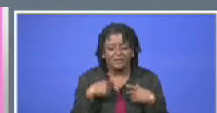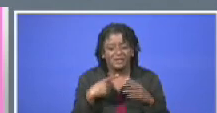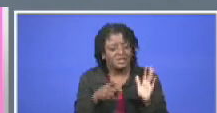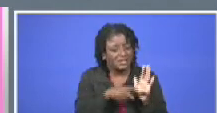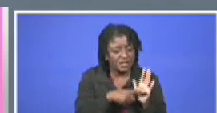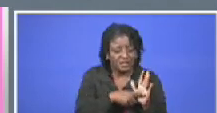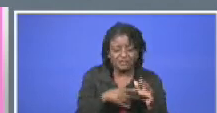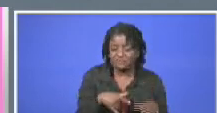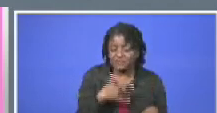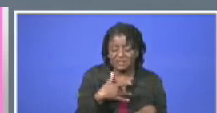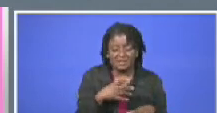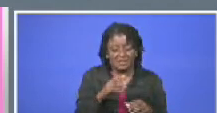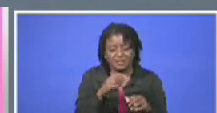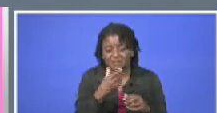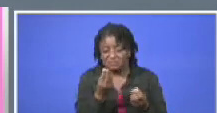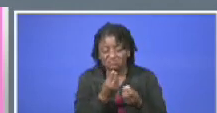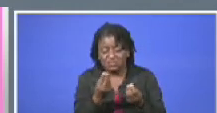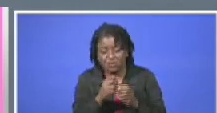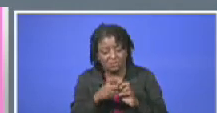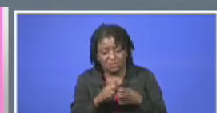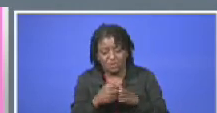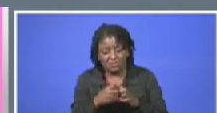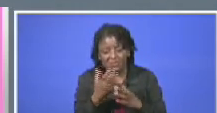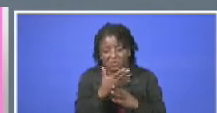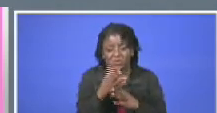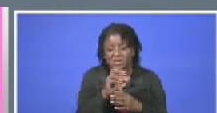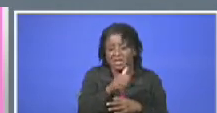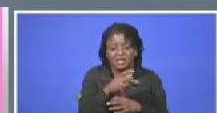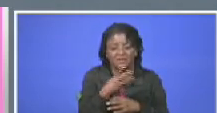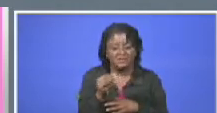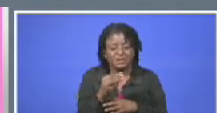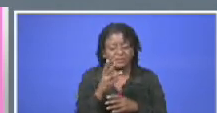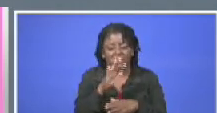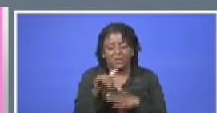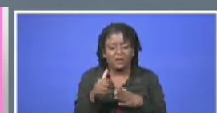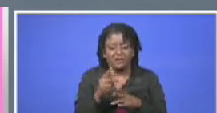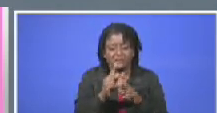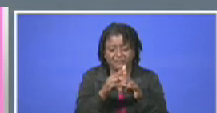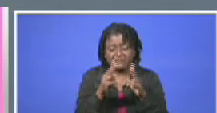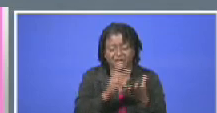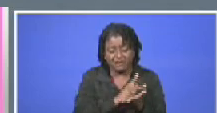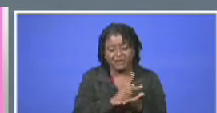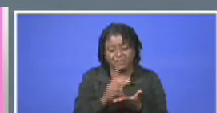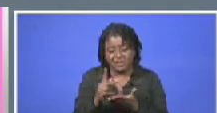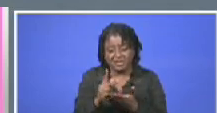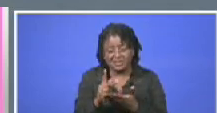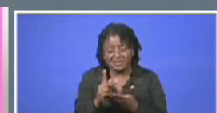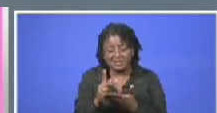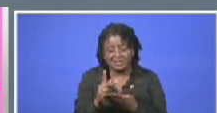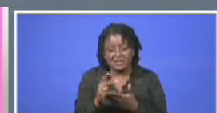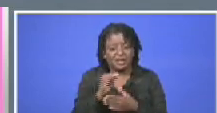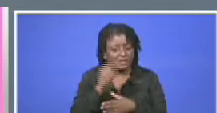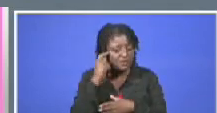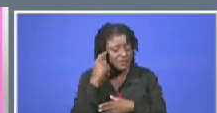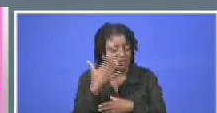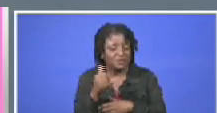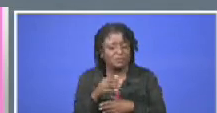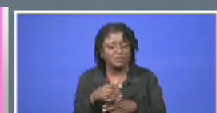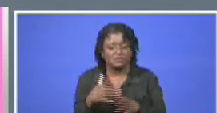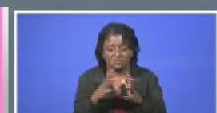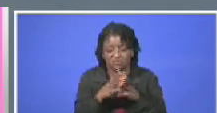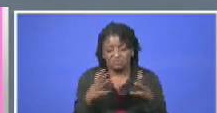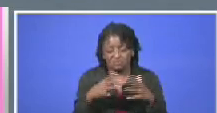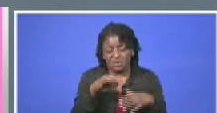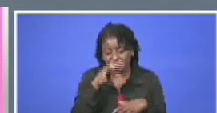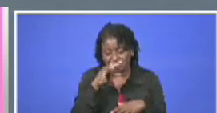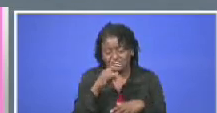any, it wasn't any friction between any of them. You know, they were all very pleasant. I thought that they were great kids. But the